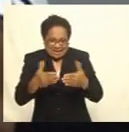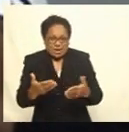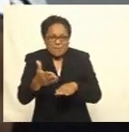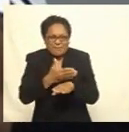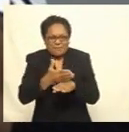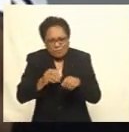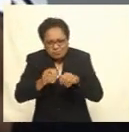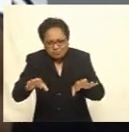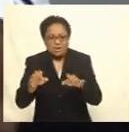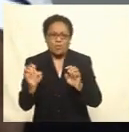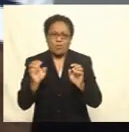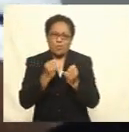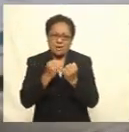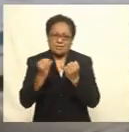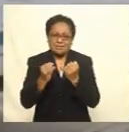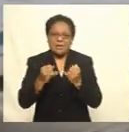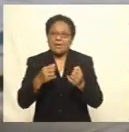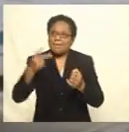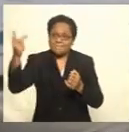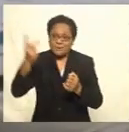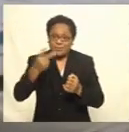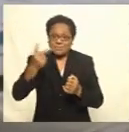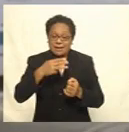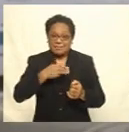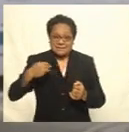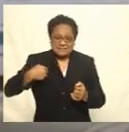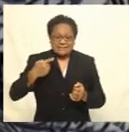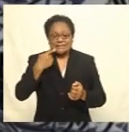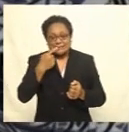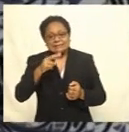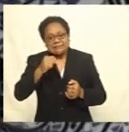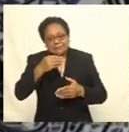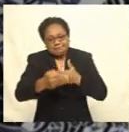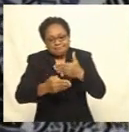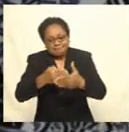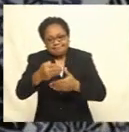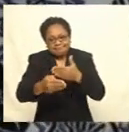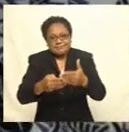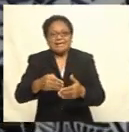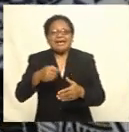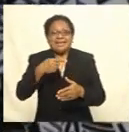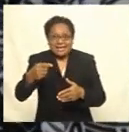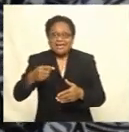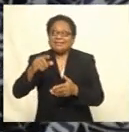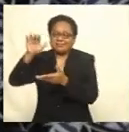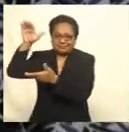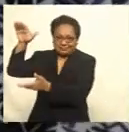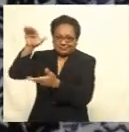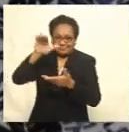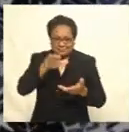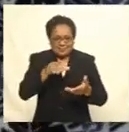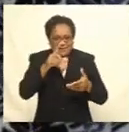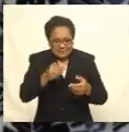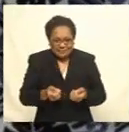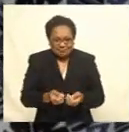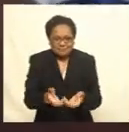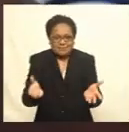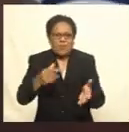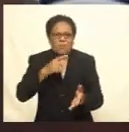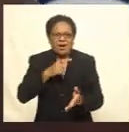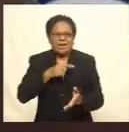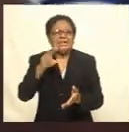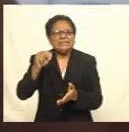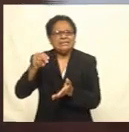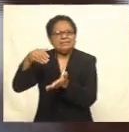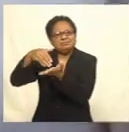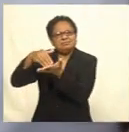ministers stressed that there are still a number of steps to work through before the vaccine can be delivered, as it still has to be approved by